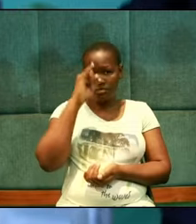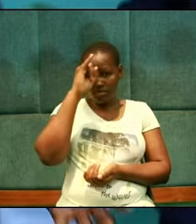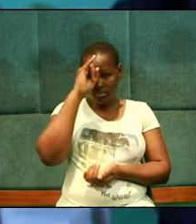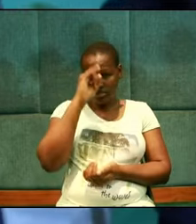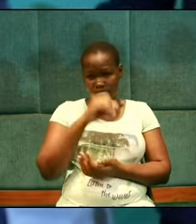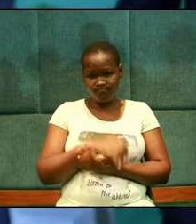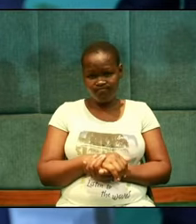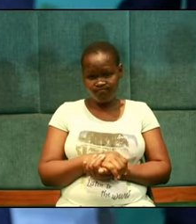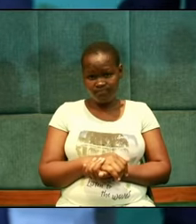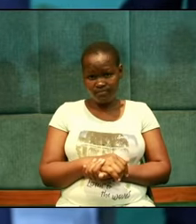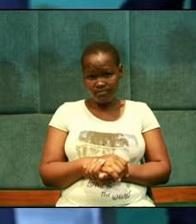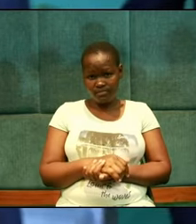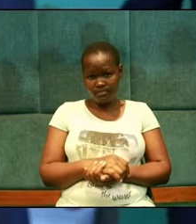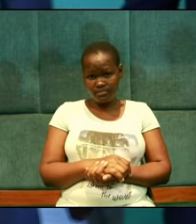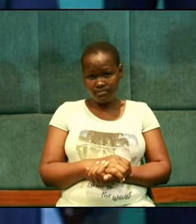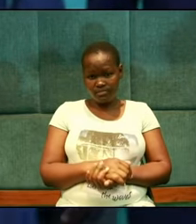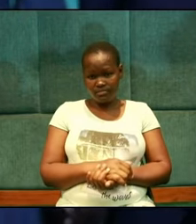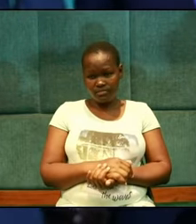am ignorant.